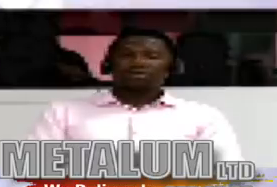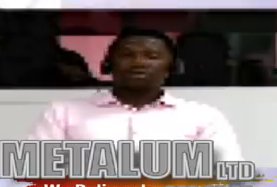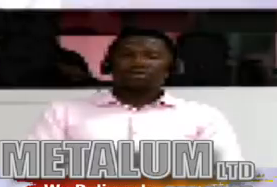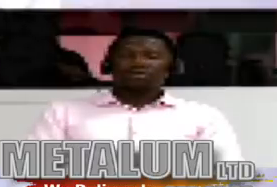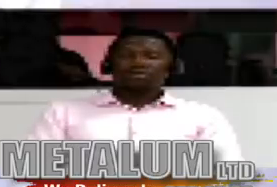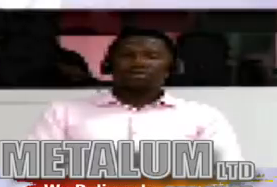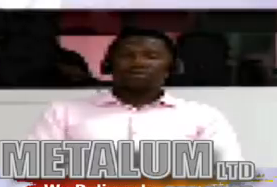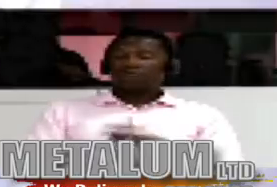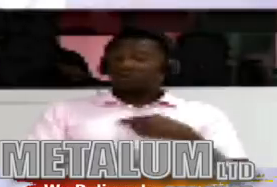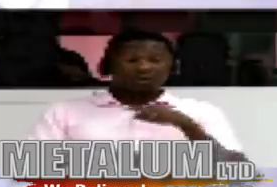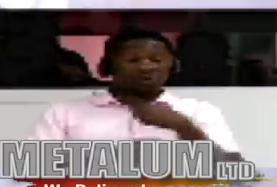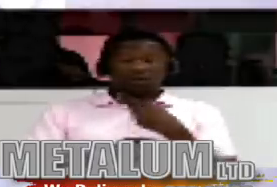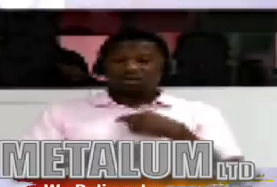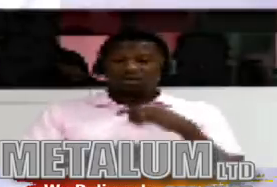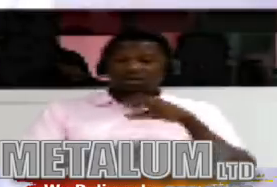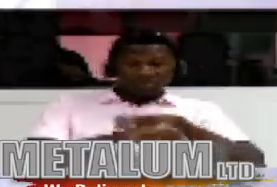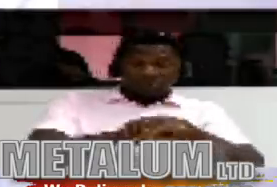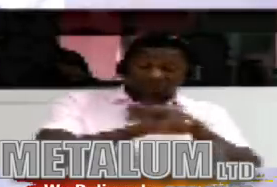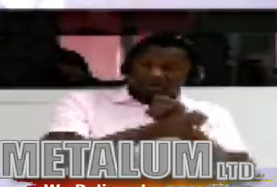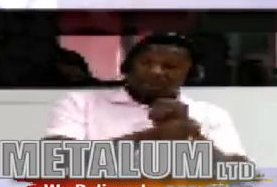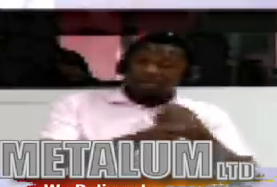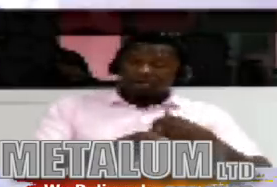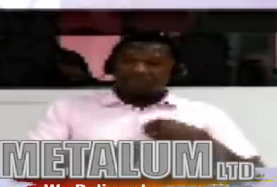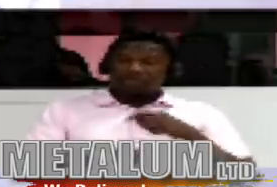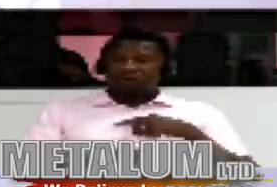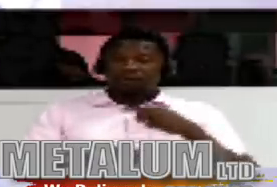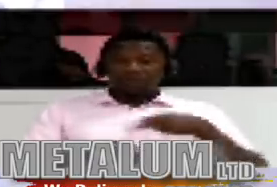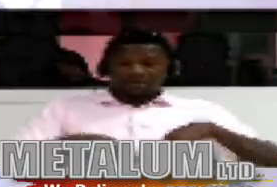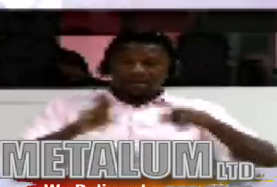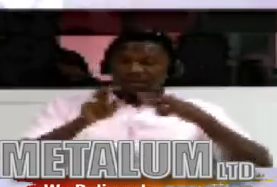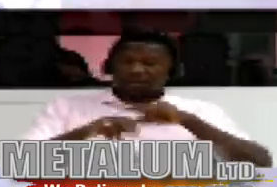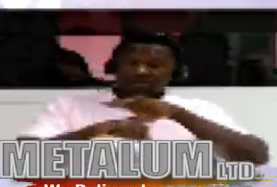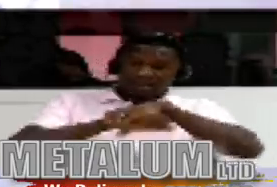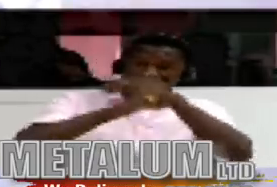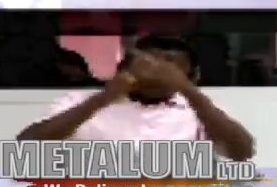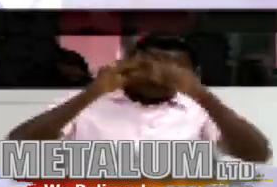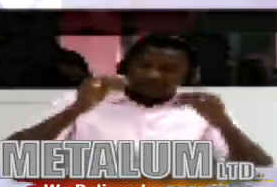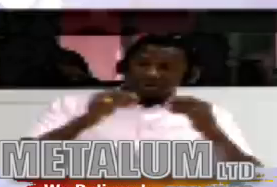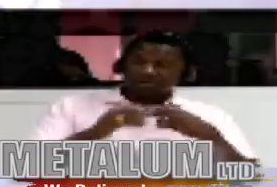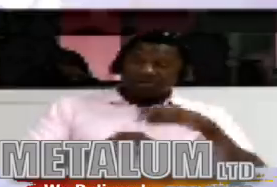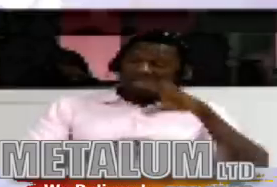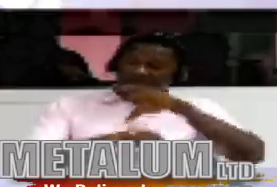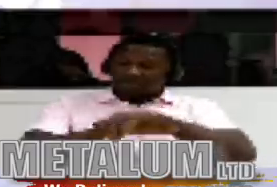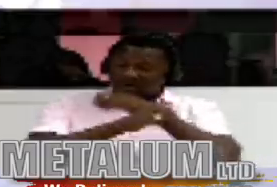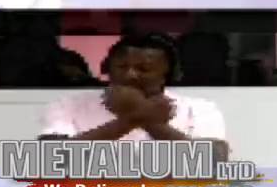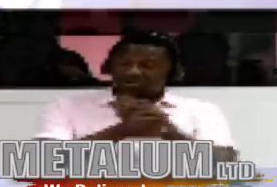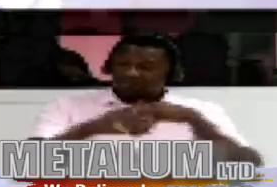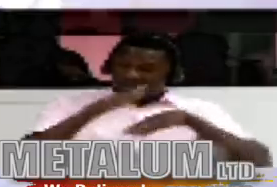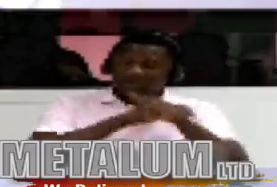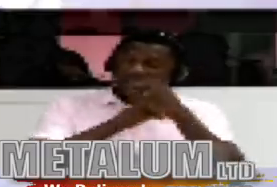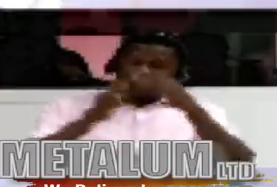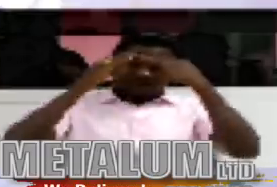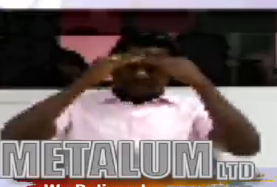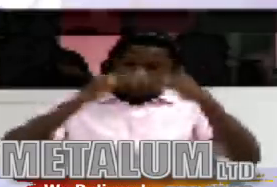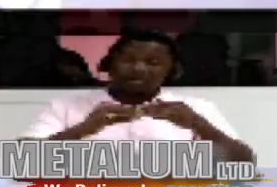the street and houses. If they suspected you, they just grip you and then put you in the van.